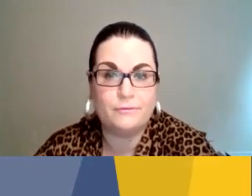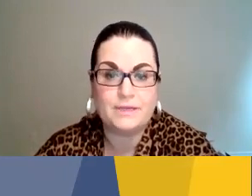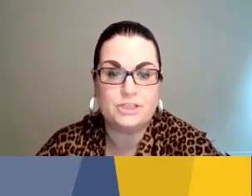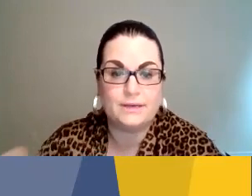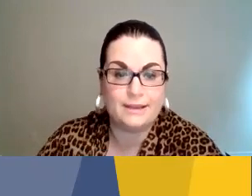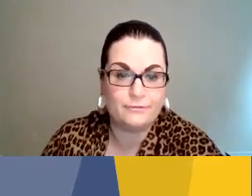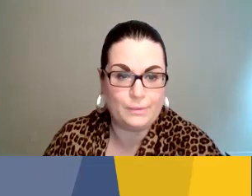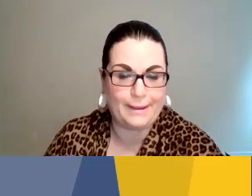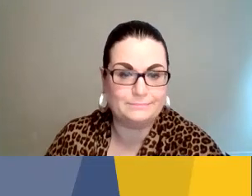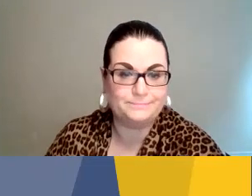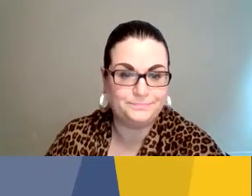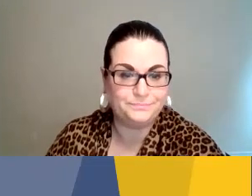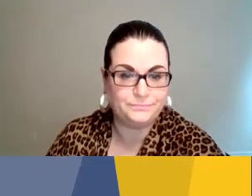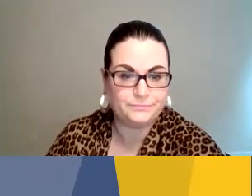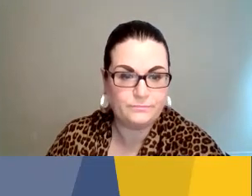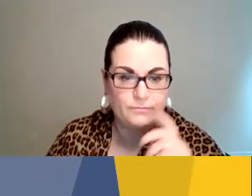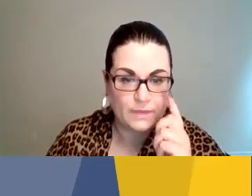that information if you can.